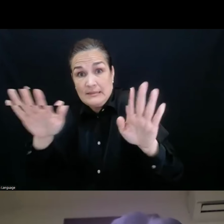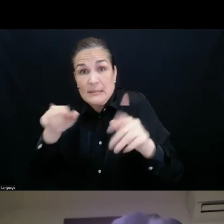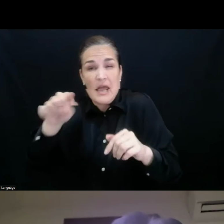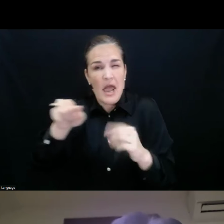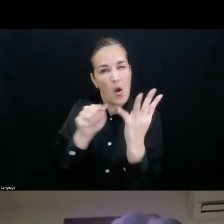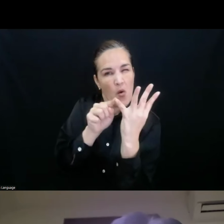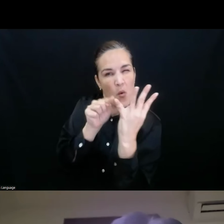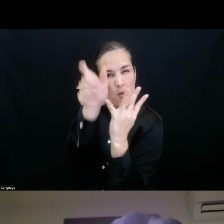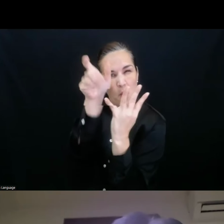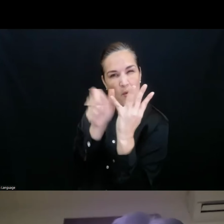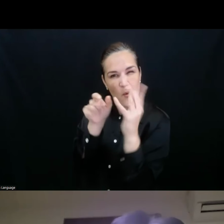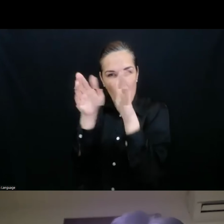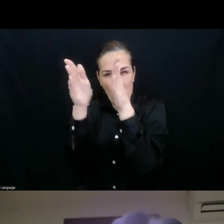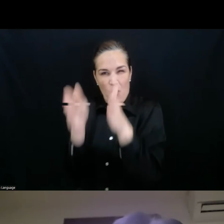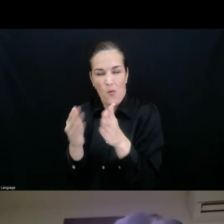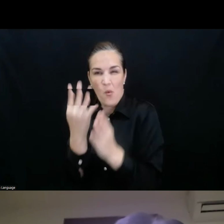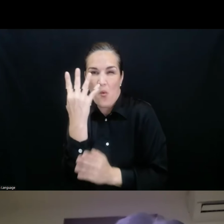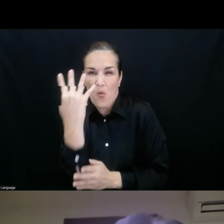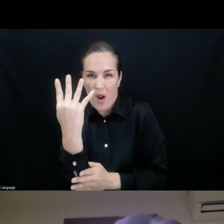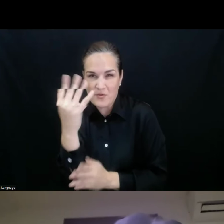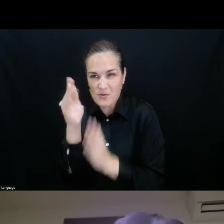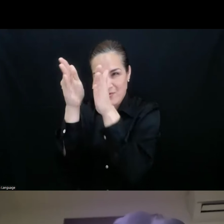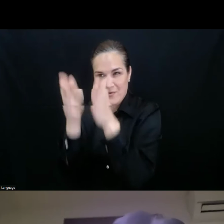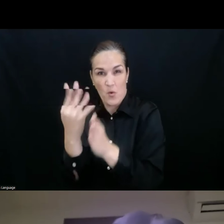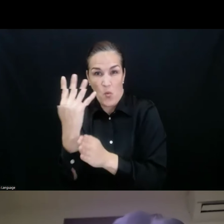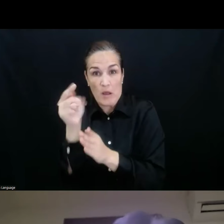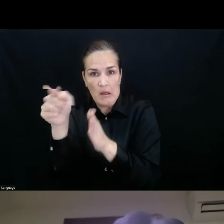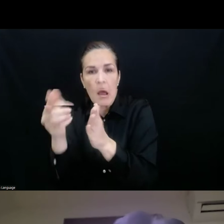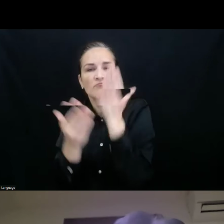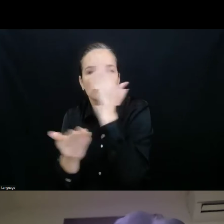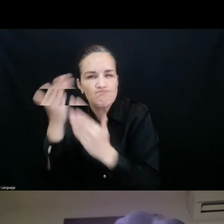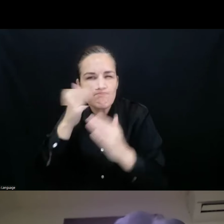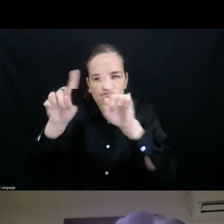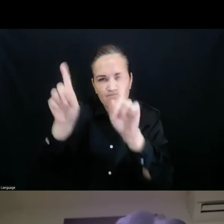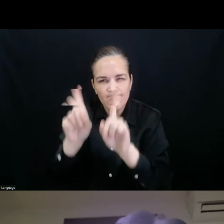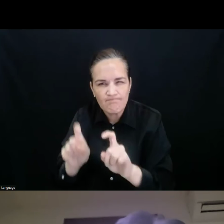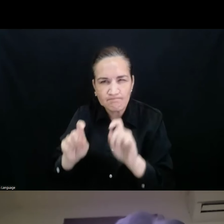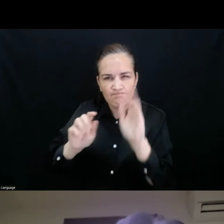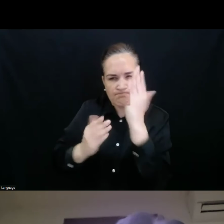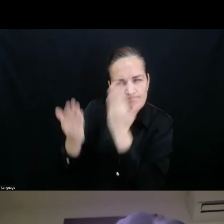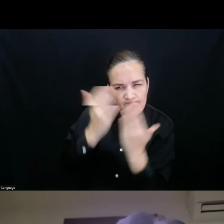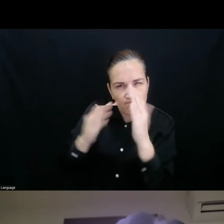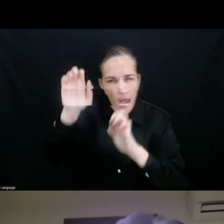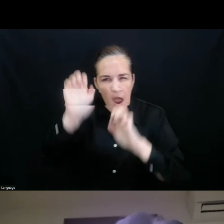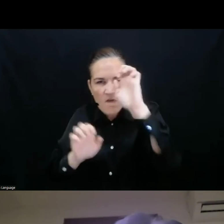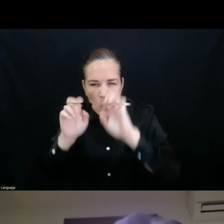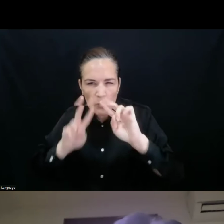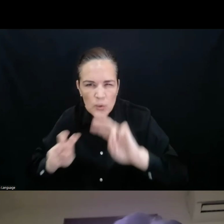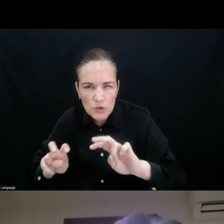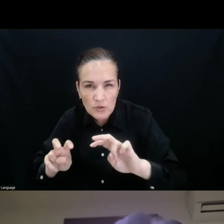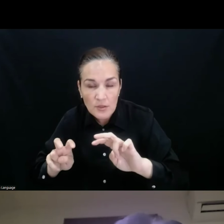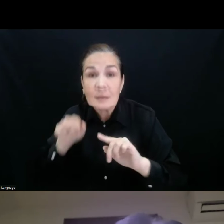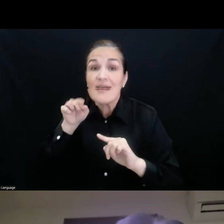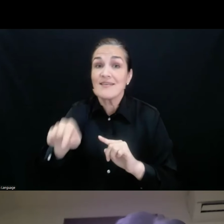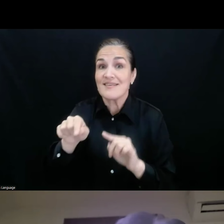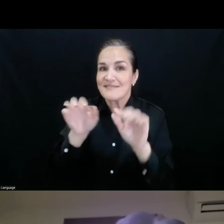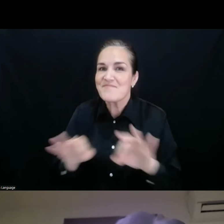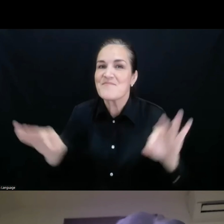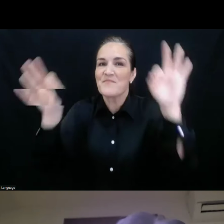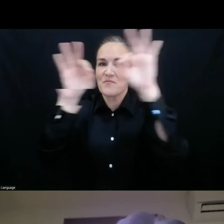the monitoring and evaluation, I think you would be very well positioned to be able to share